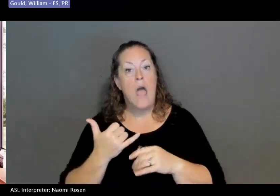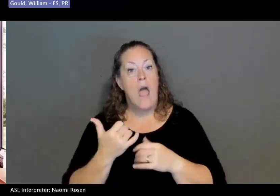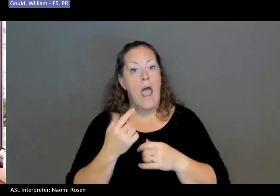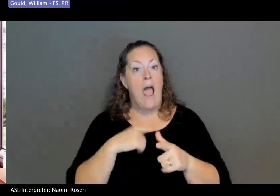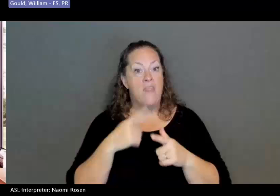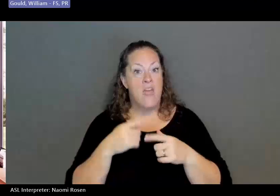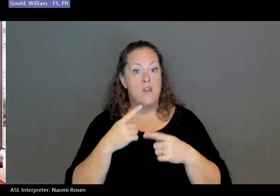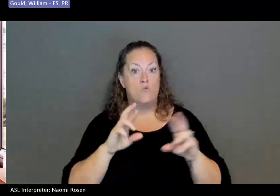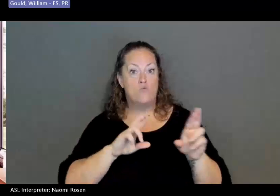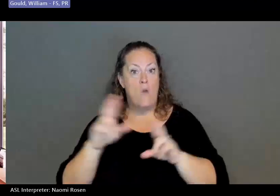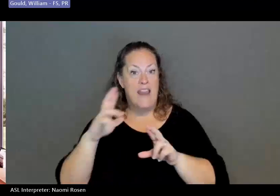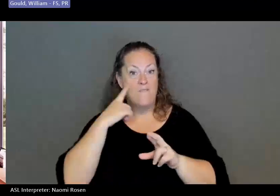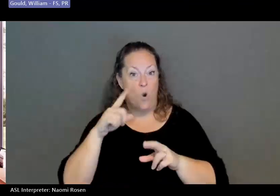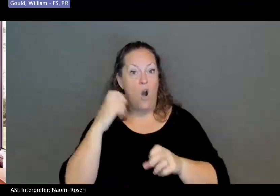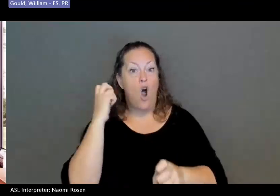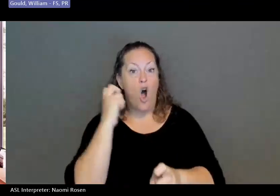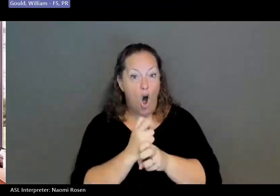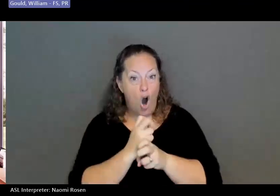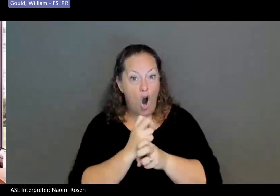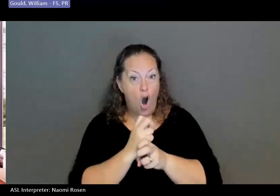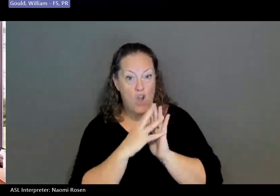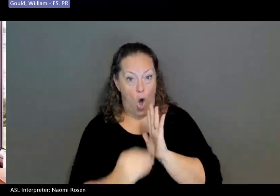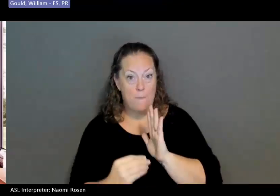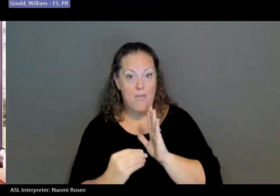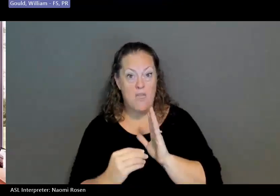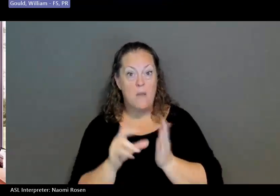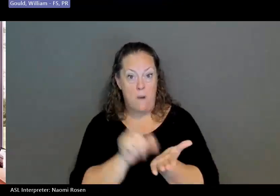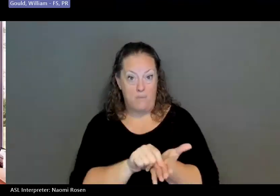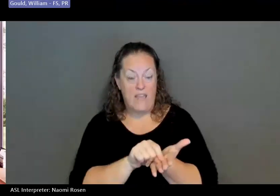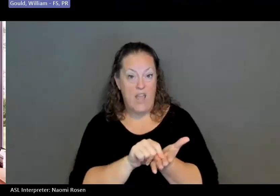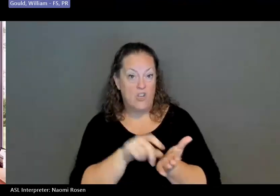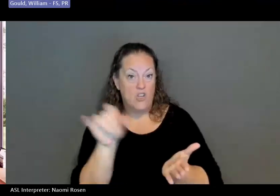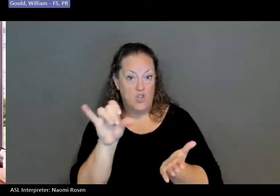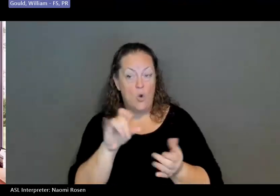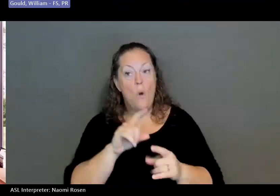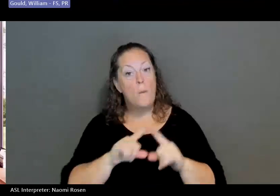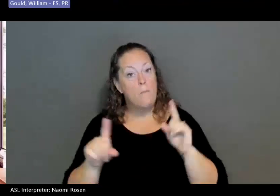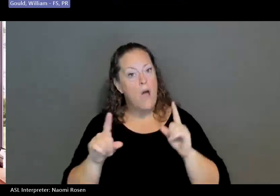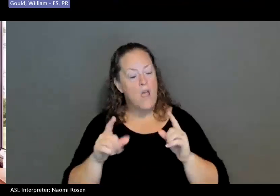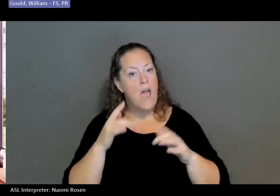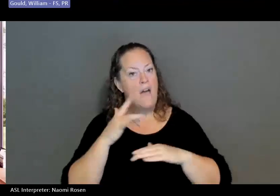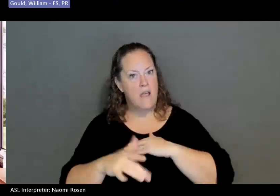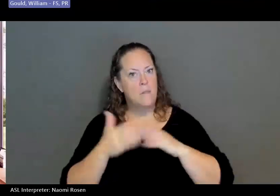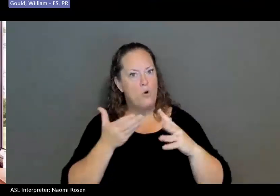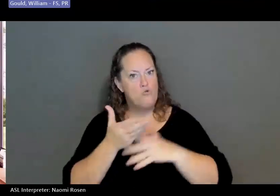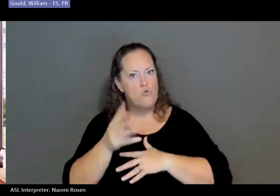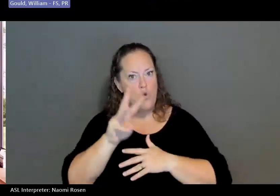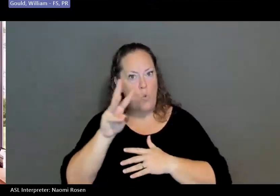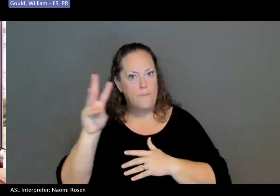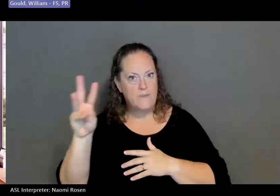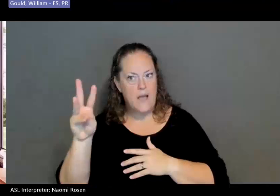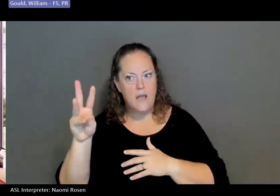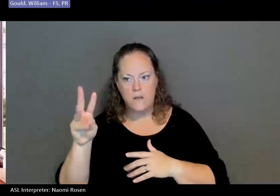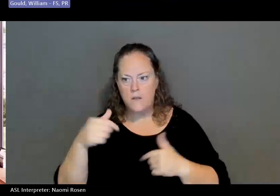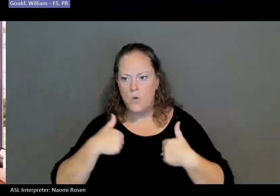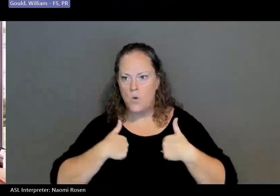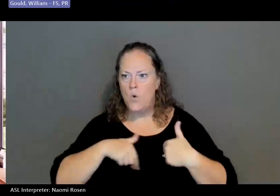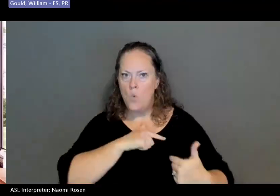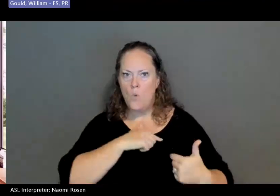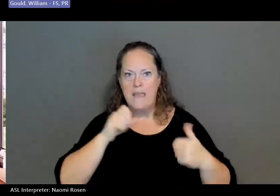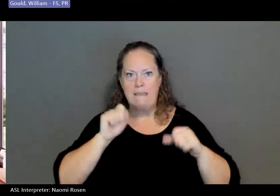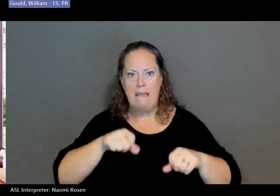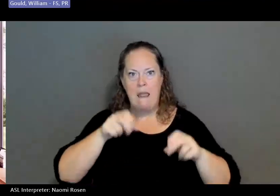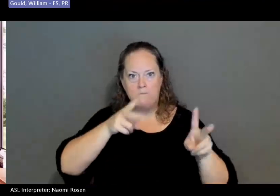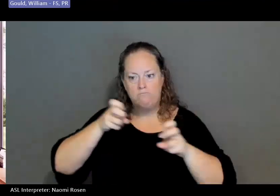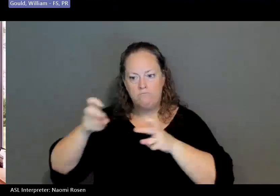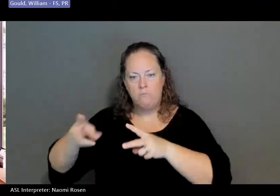publication as well. But we're making them available through our website, and we'll maybe post again the